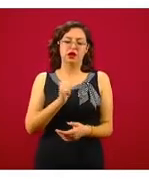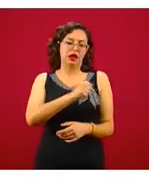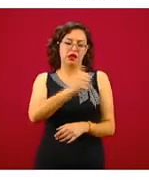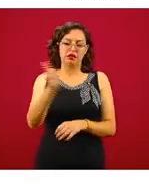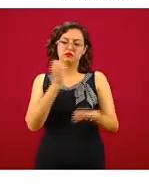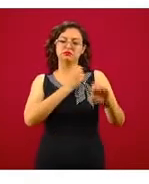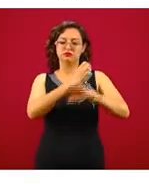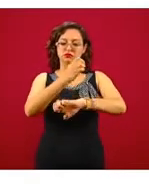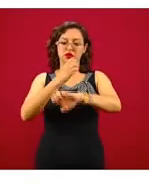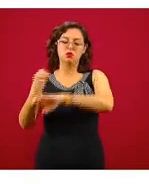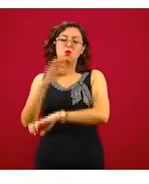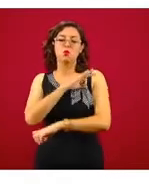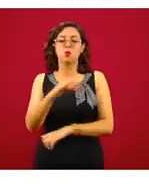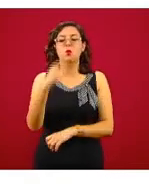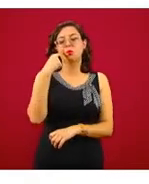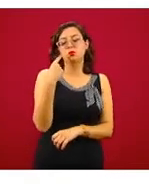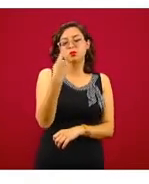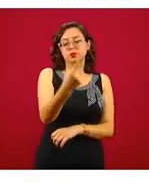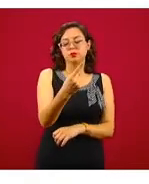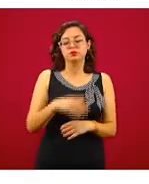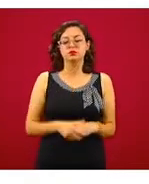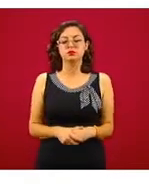distribution per state,